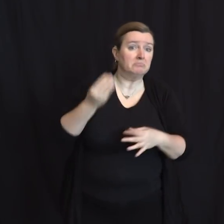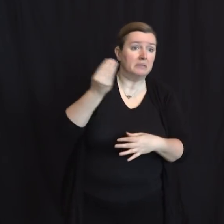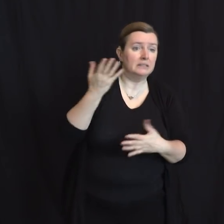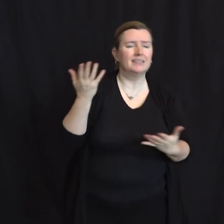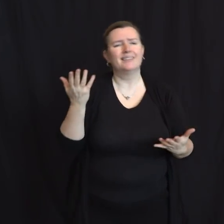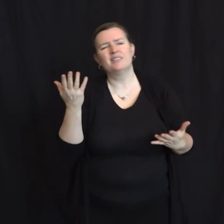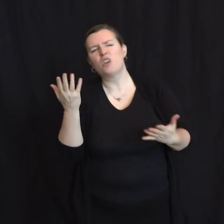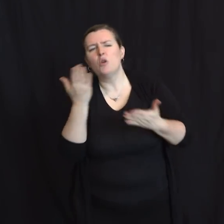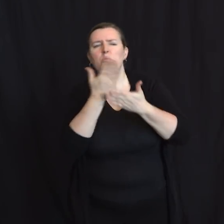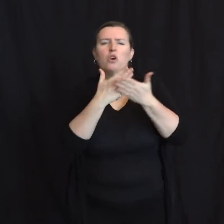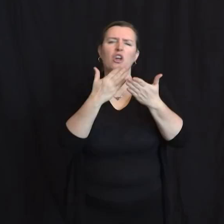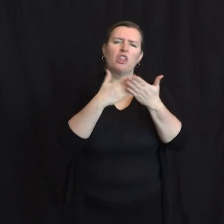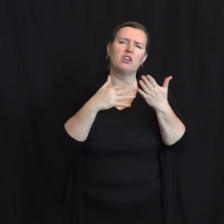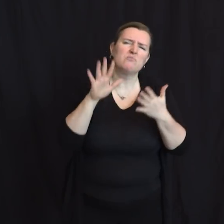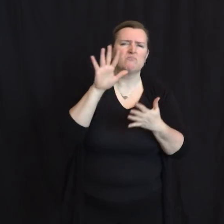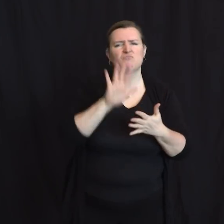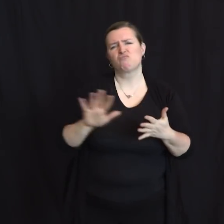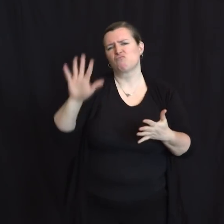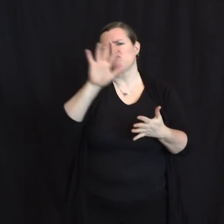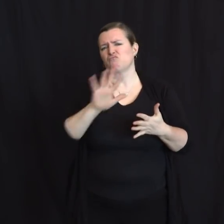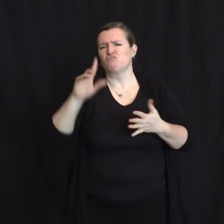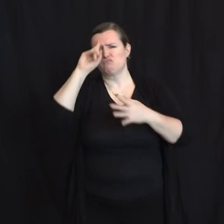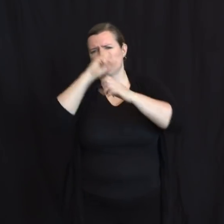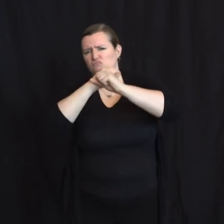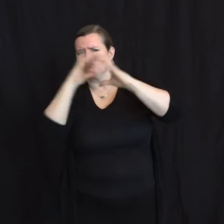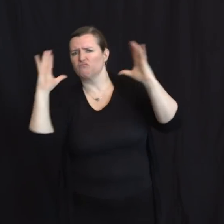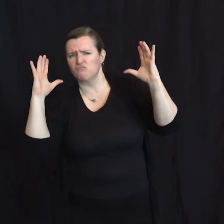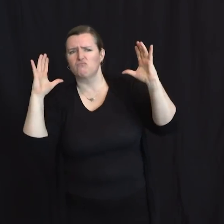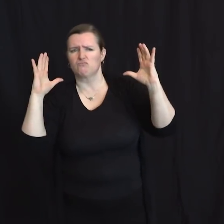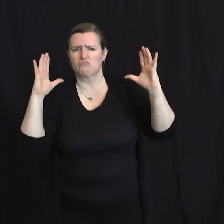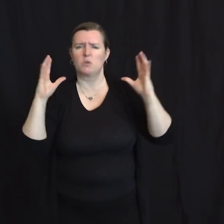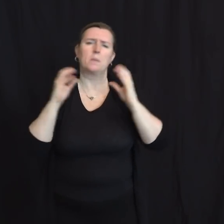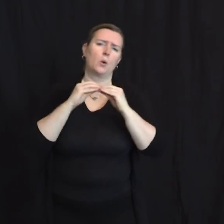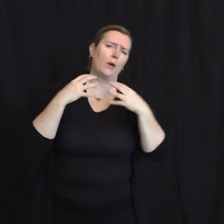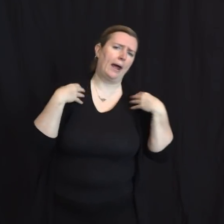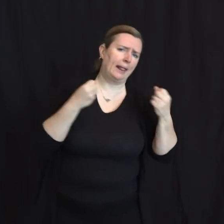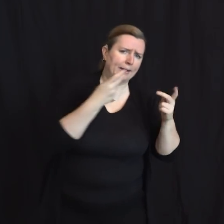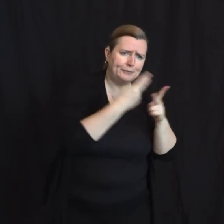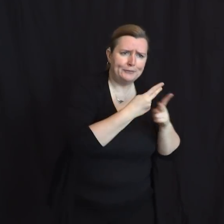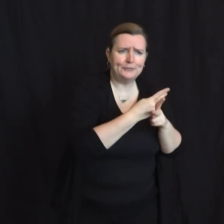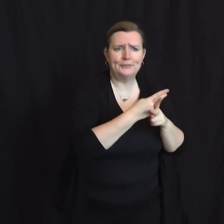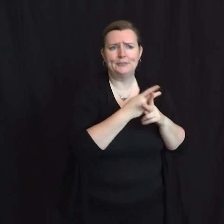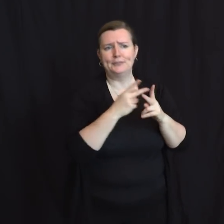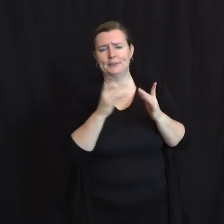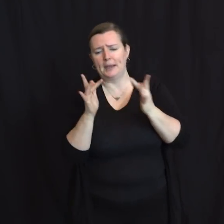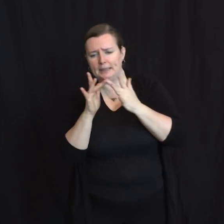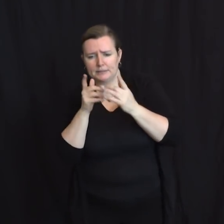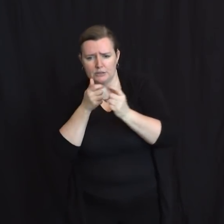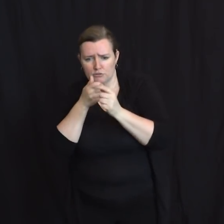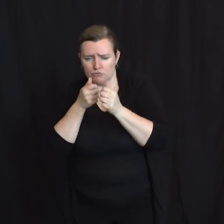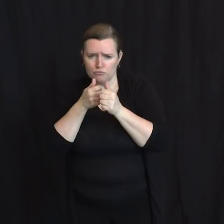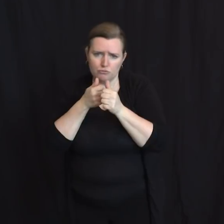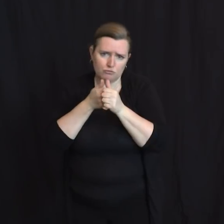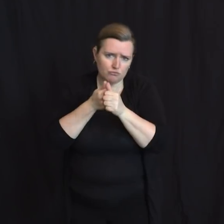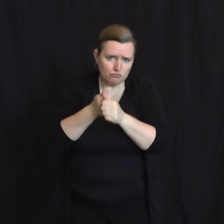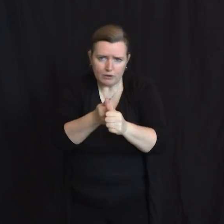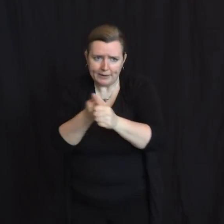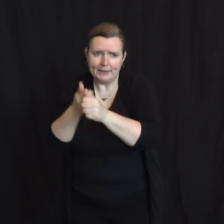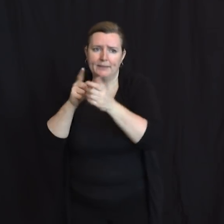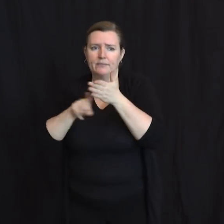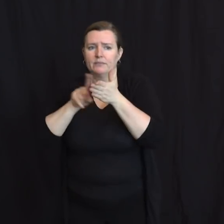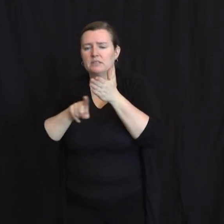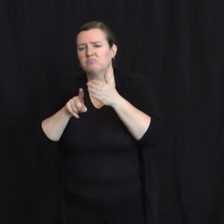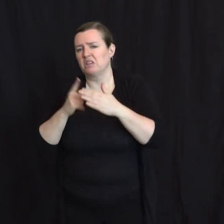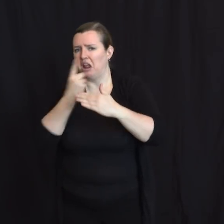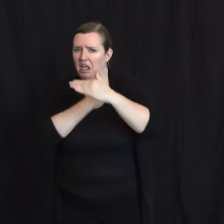of the healthcare infrastructure we're going to need as it relates to testing, contact tracing, isolation, quarantine plans, et